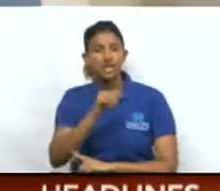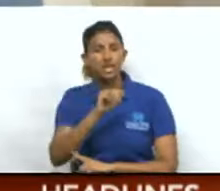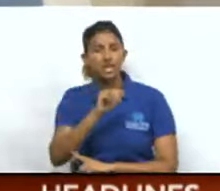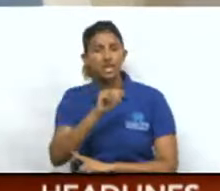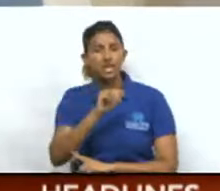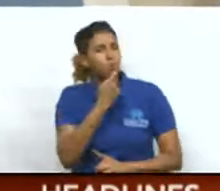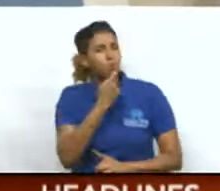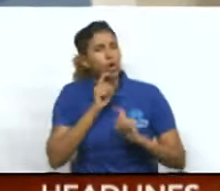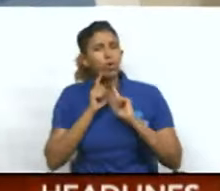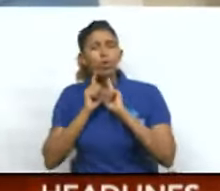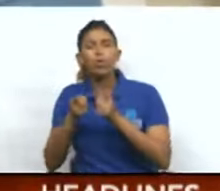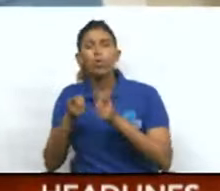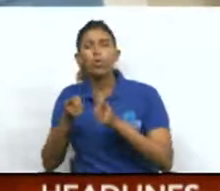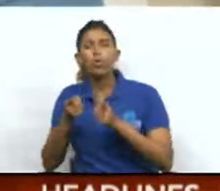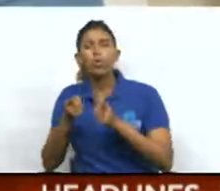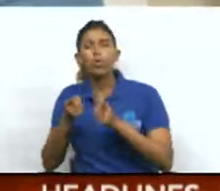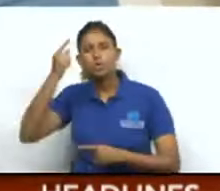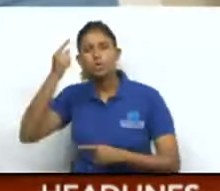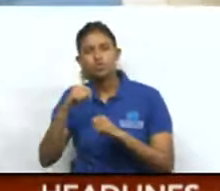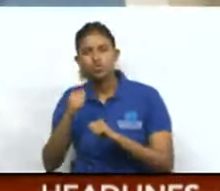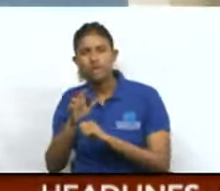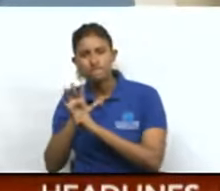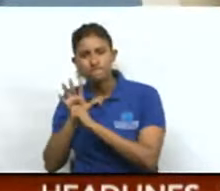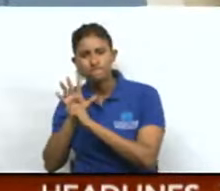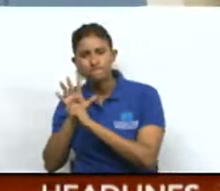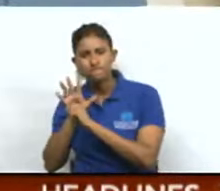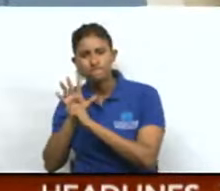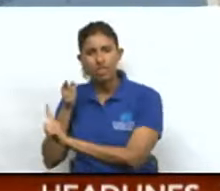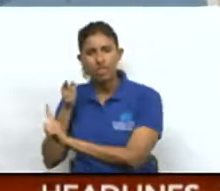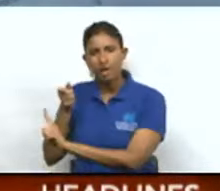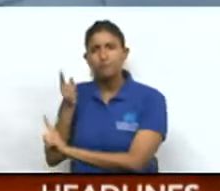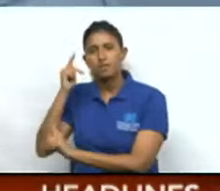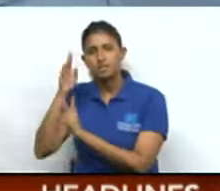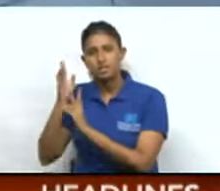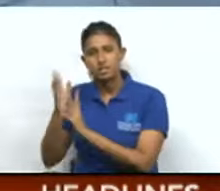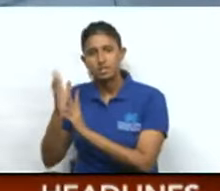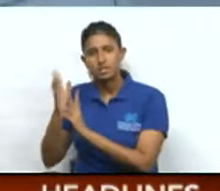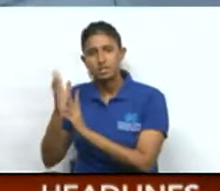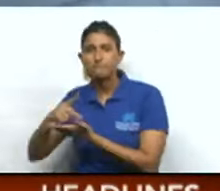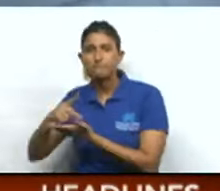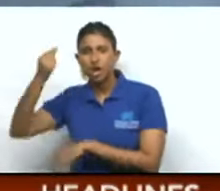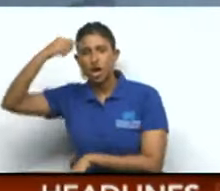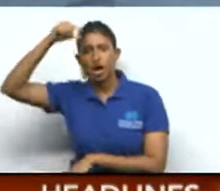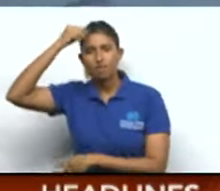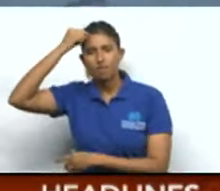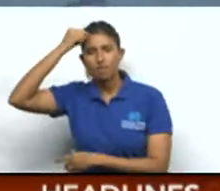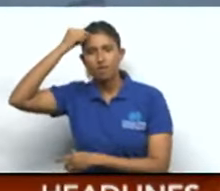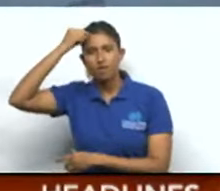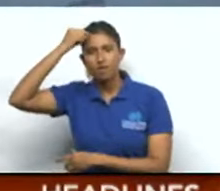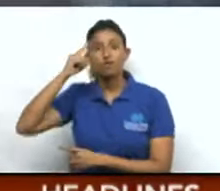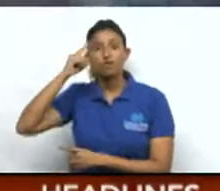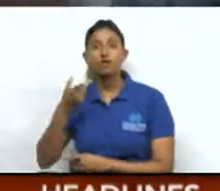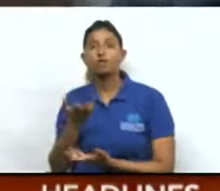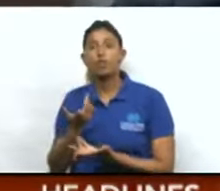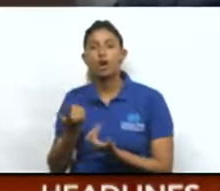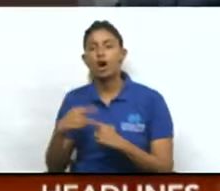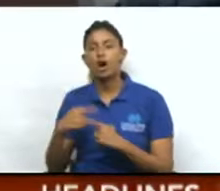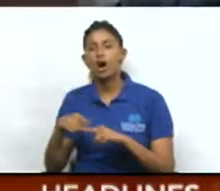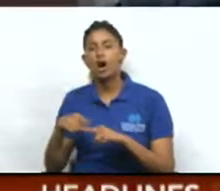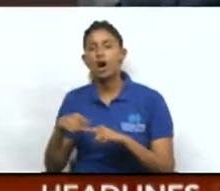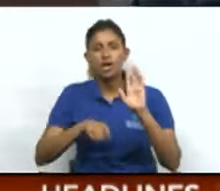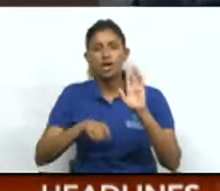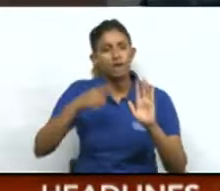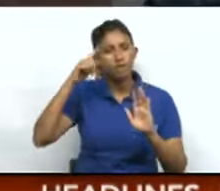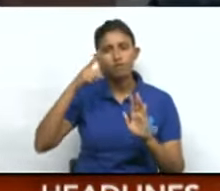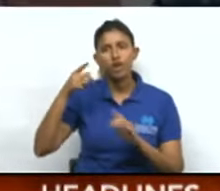client, a retired police officer. In a constitutional motion for non-payment of his gratuity and pension, Ramadar says